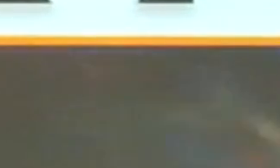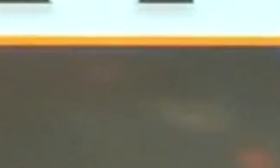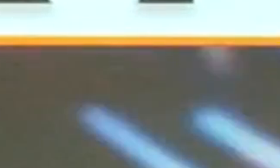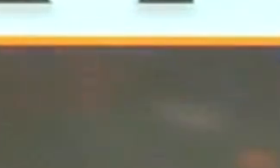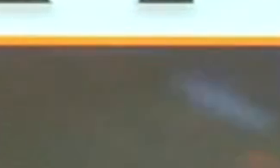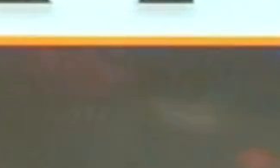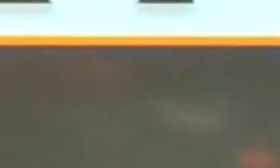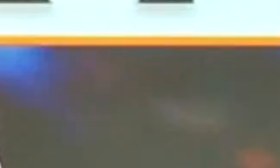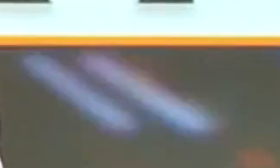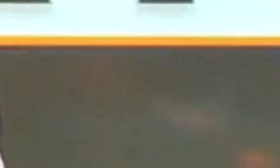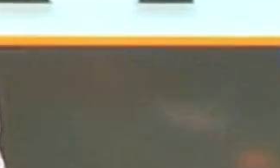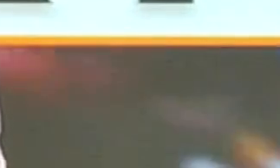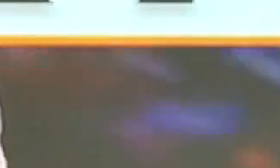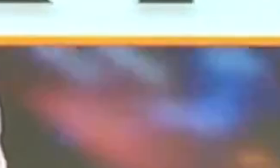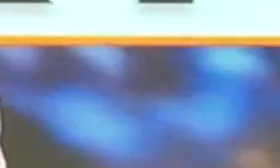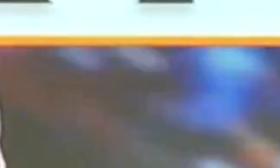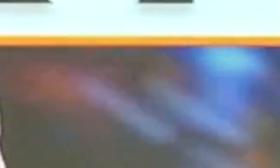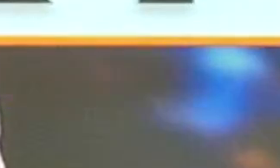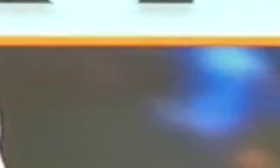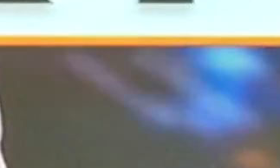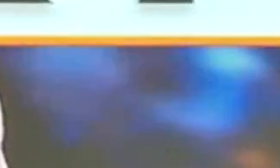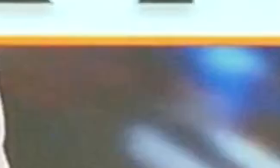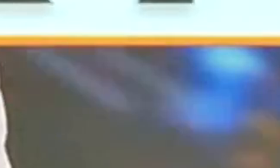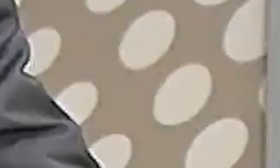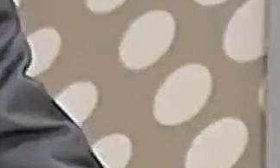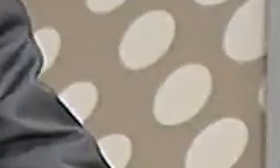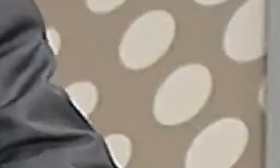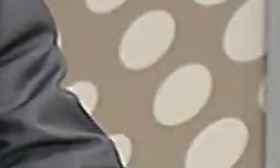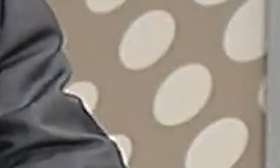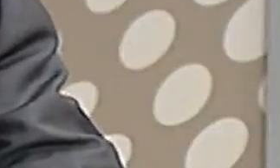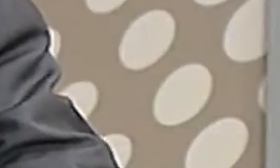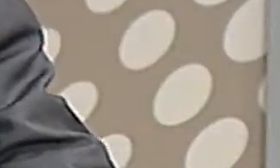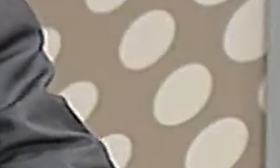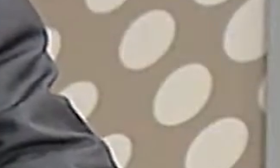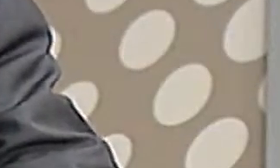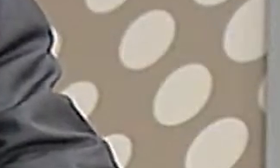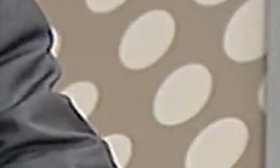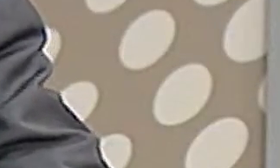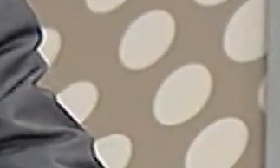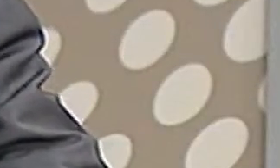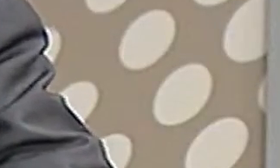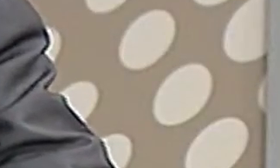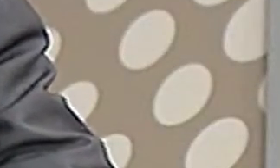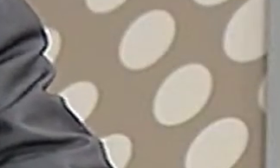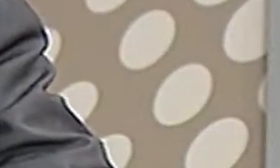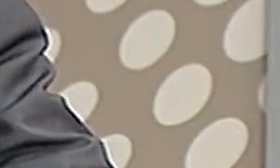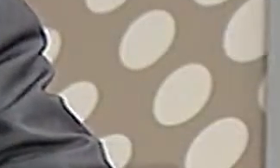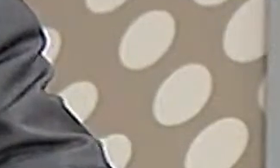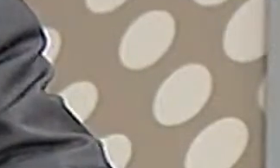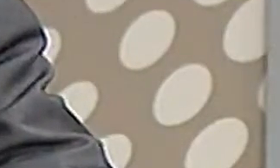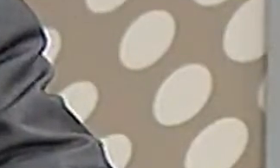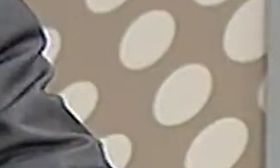so controversial? Well, thank you, Trevor, for having me